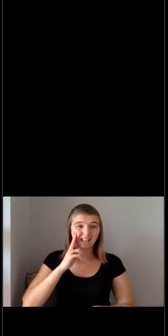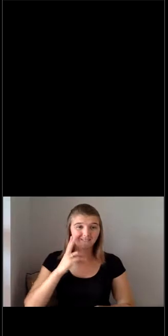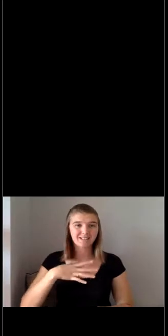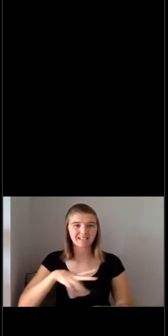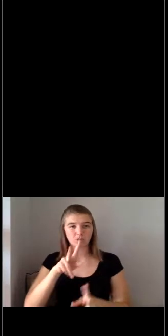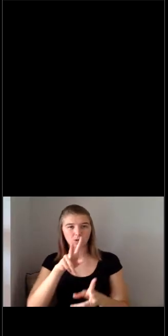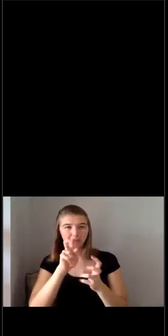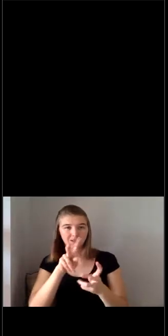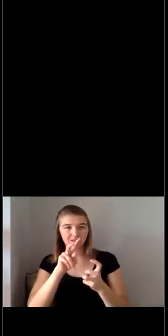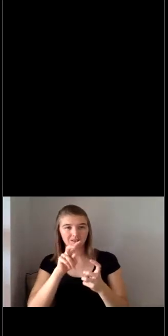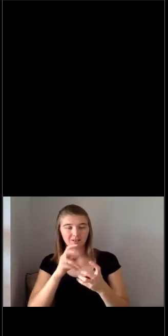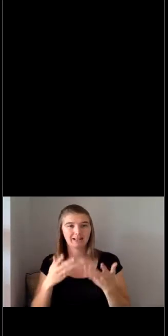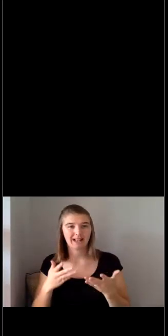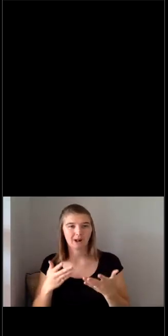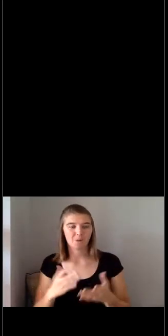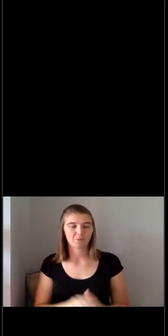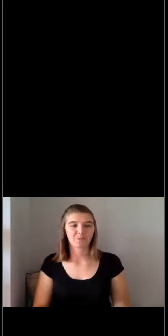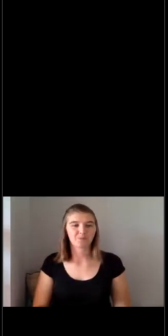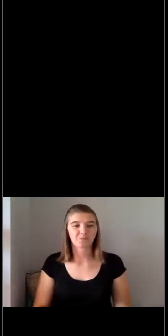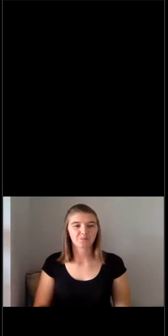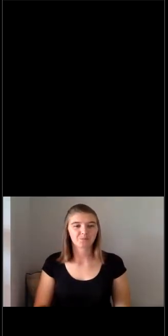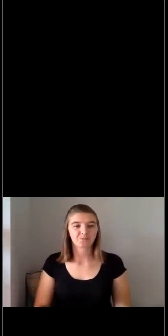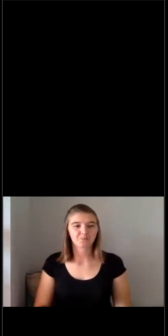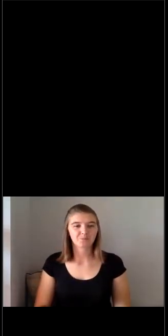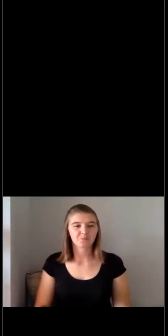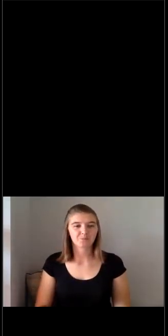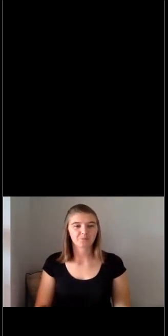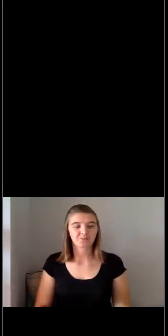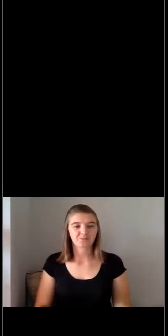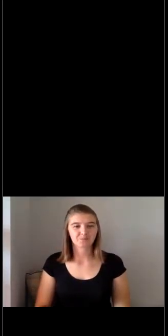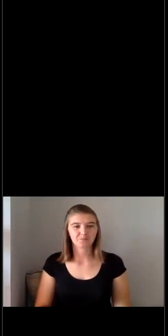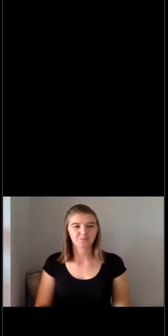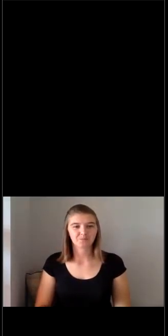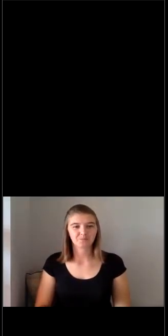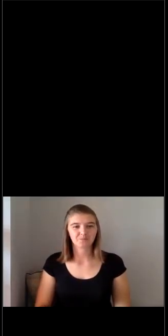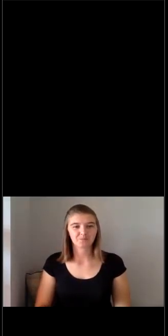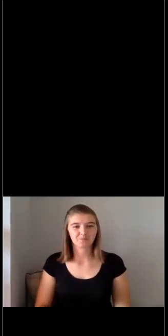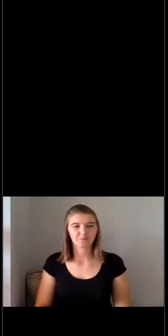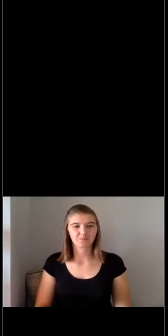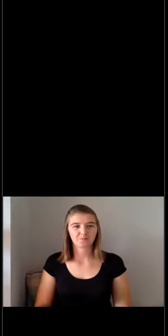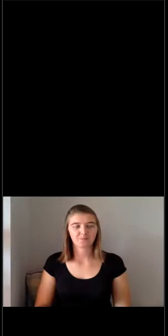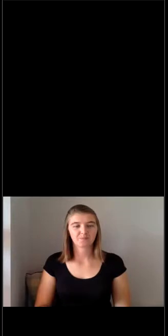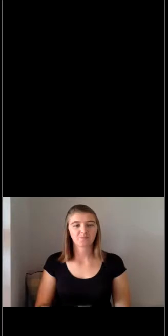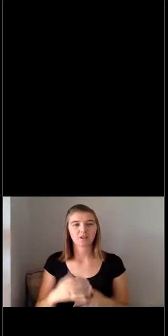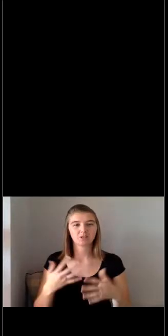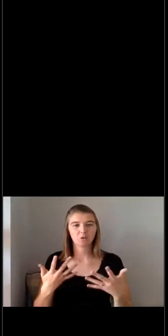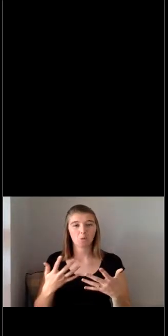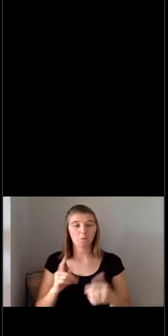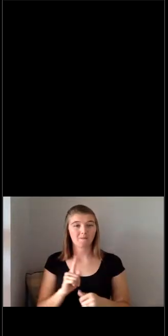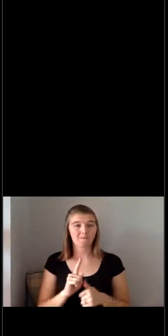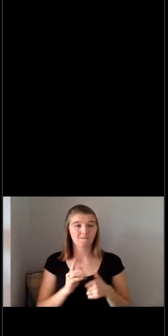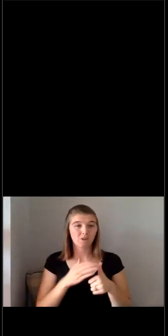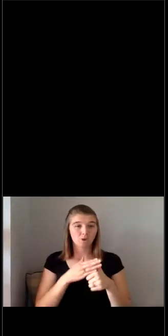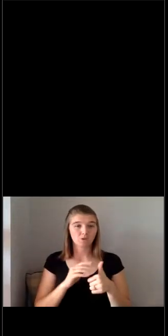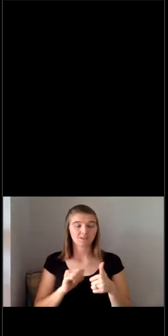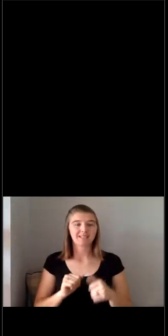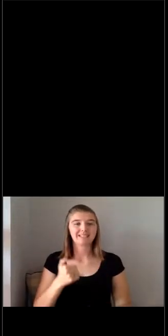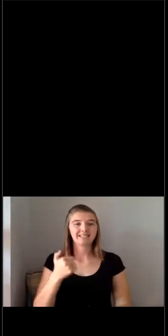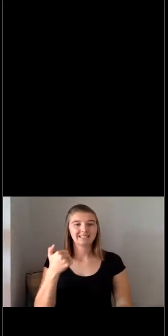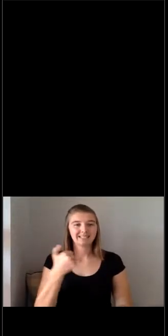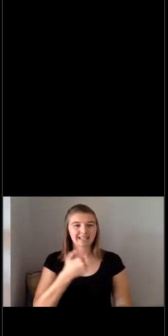interpreter. So this is what I would ask people to do, Rachel, is do 16 breaths. So 16 breaths